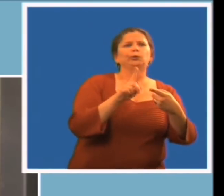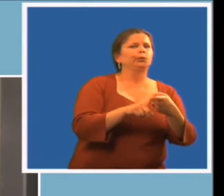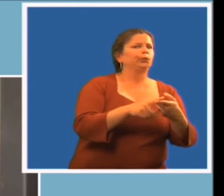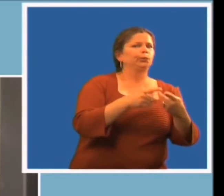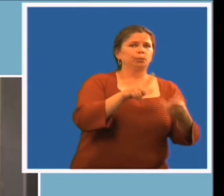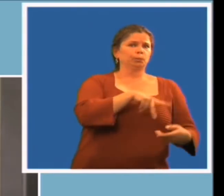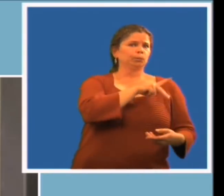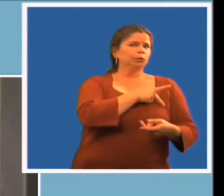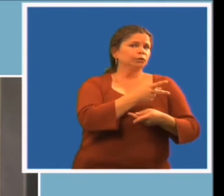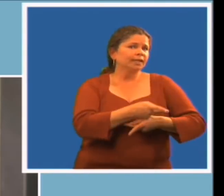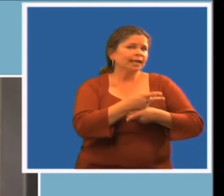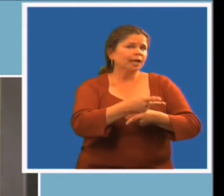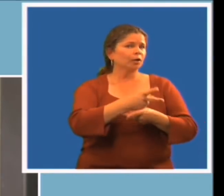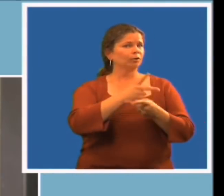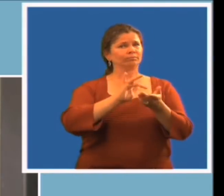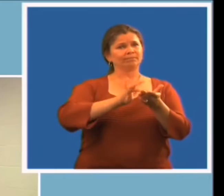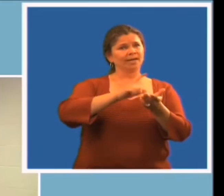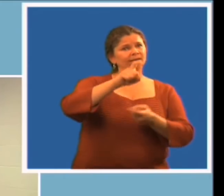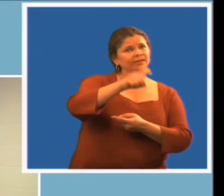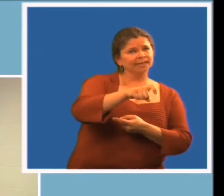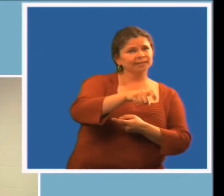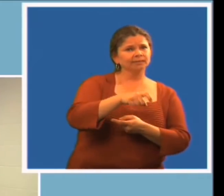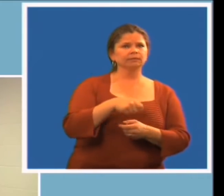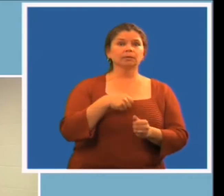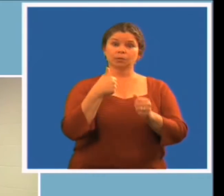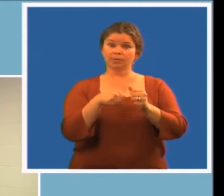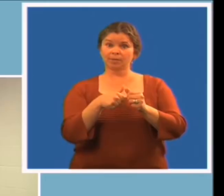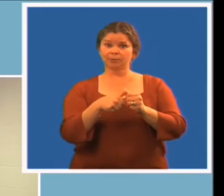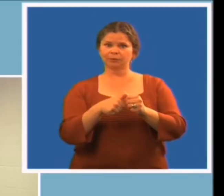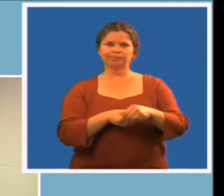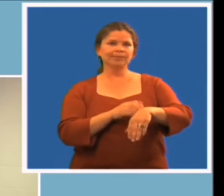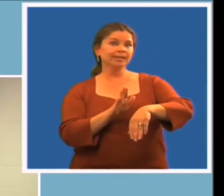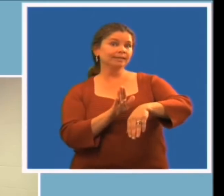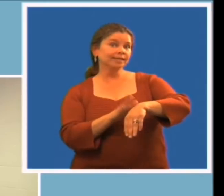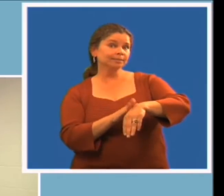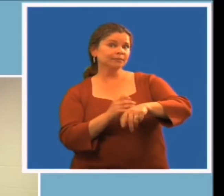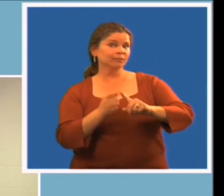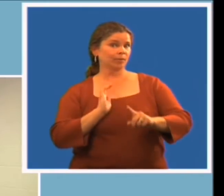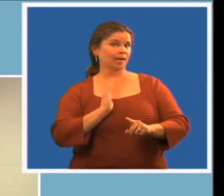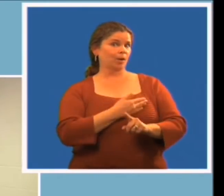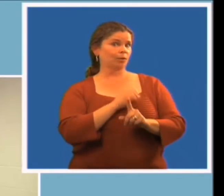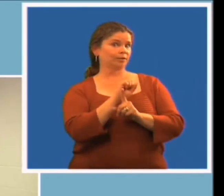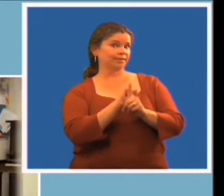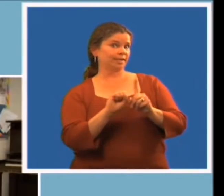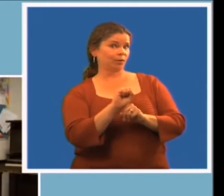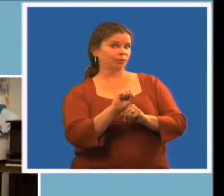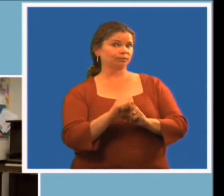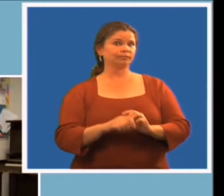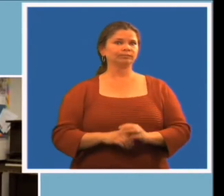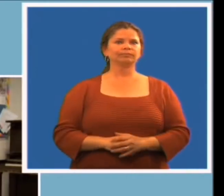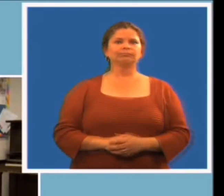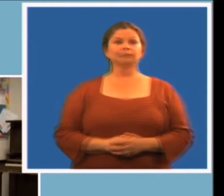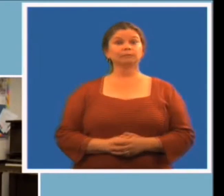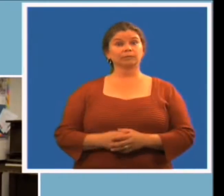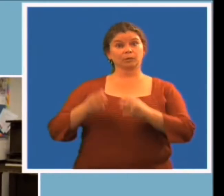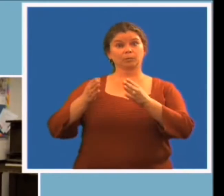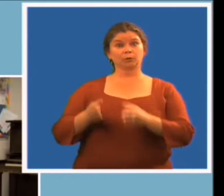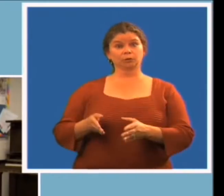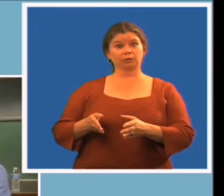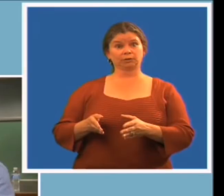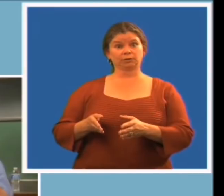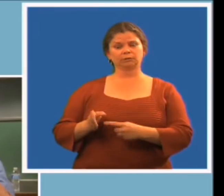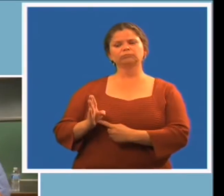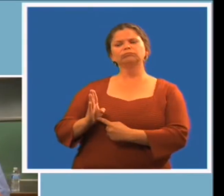personal care to medical needs. Remember the pointers from our scenario. Speak directly to the